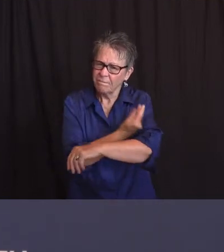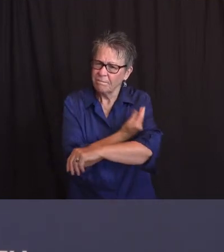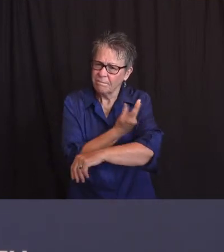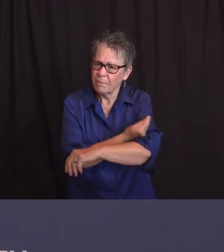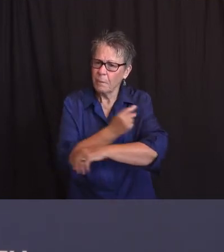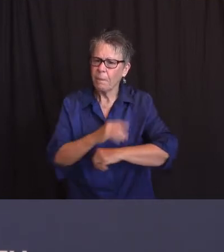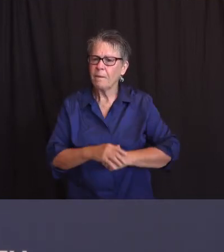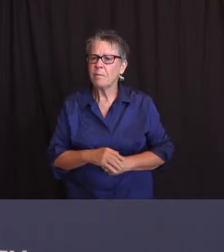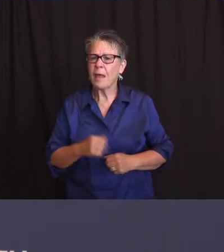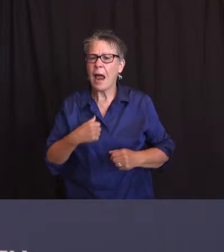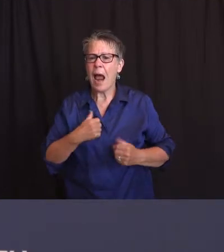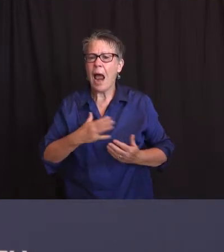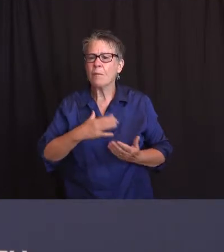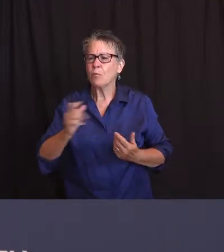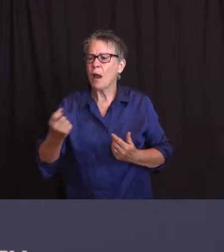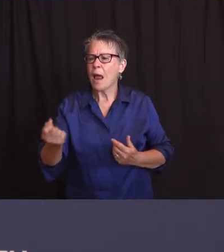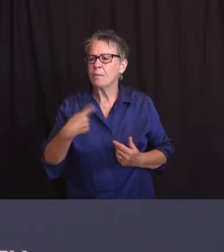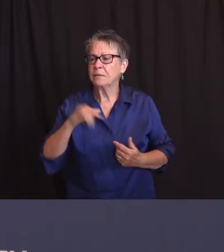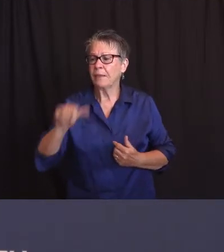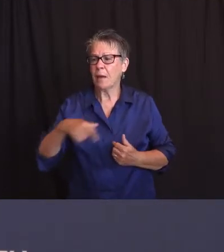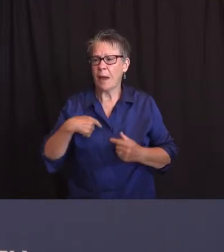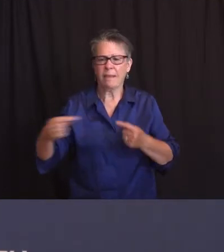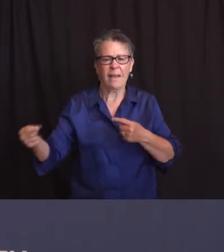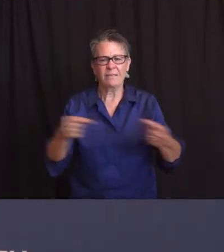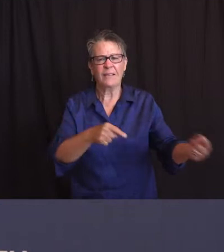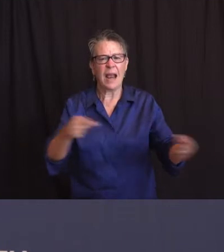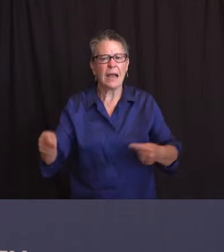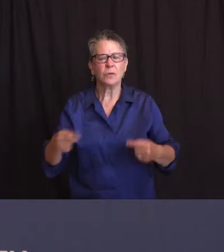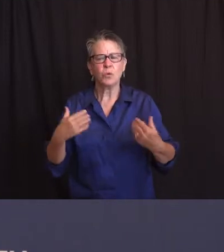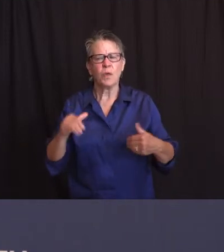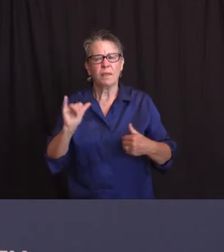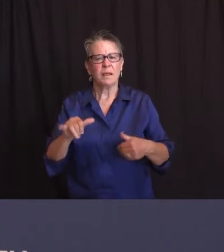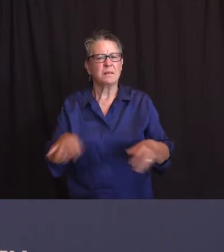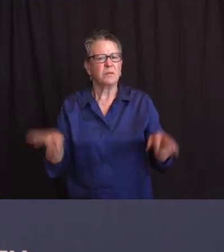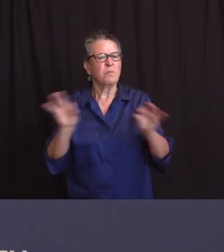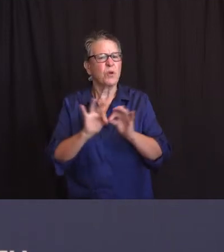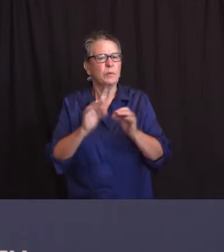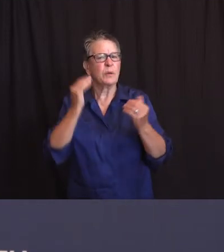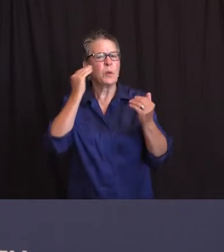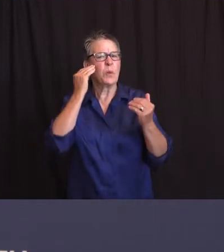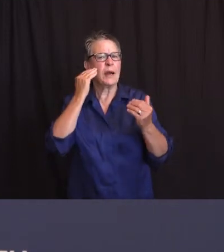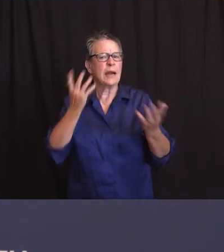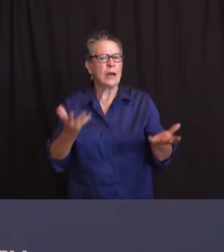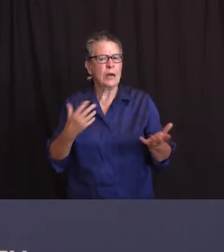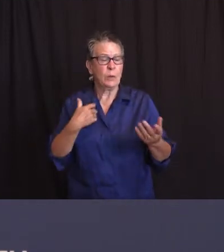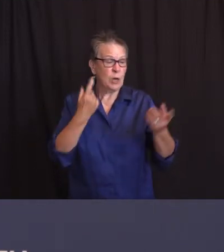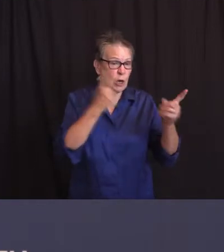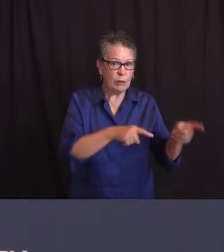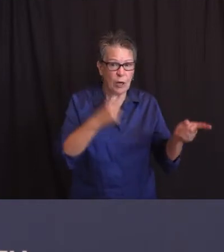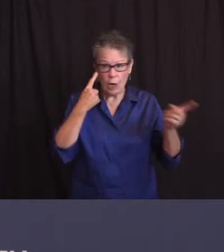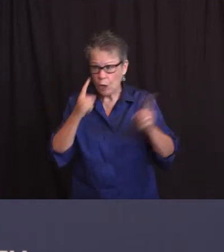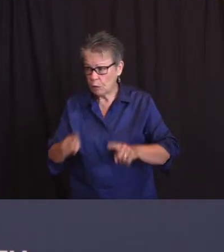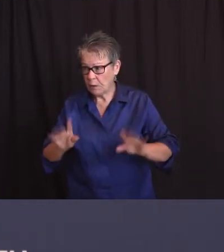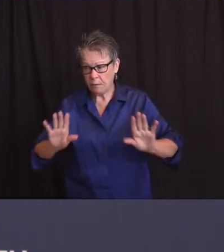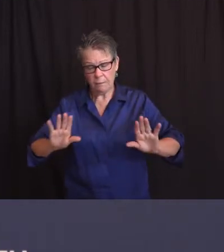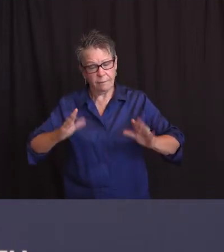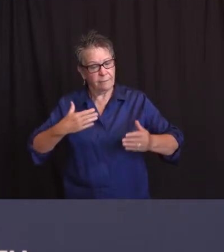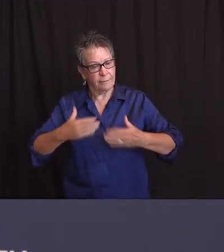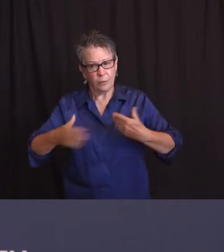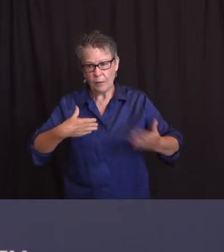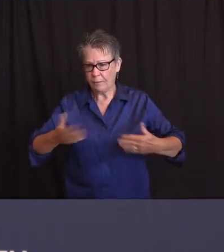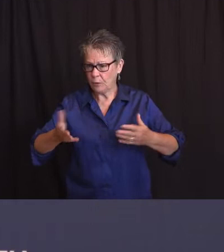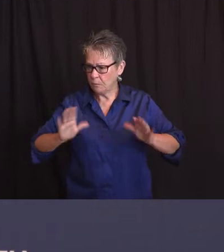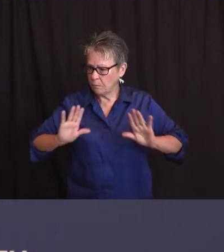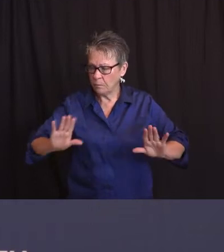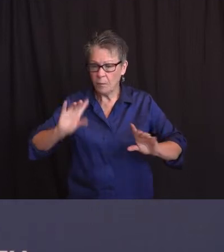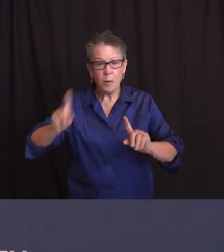is, please believe me, whether we agree with you or disagree with you on, you name it, we're trying to keep as many people